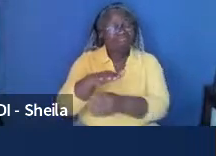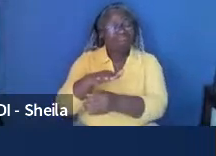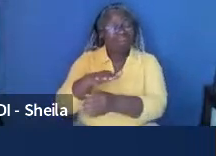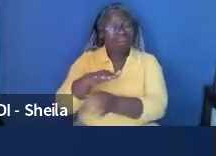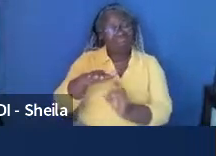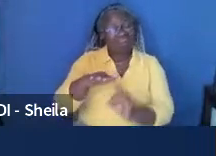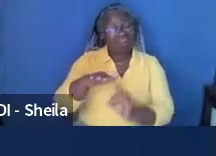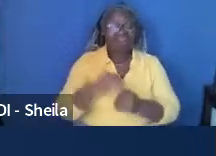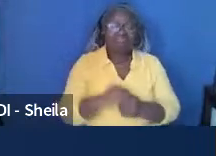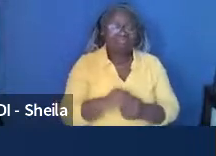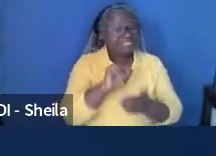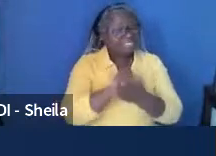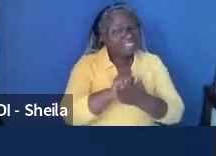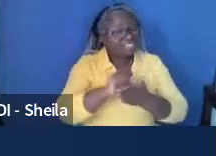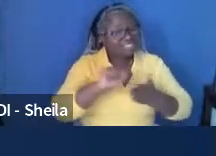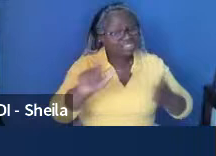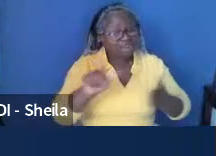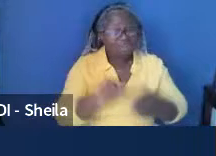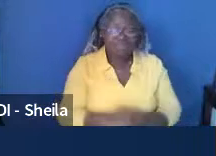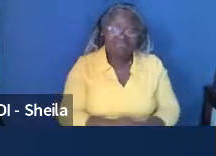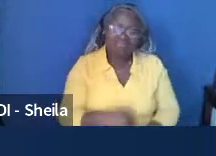Thank you so much.